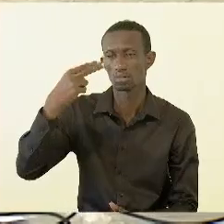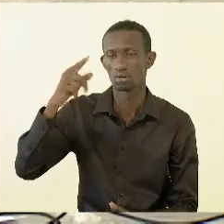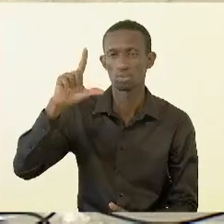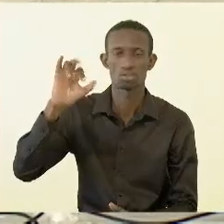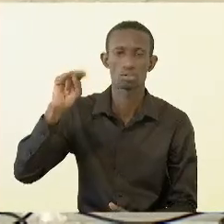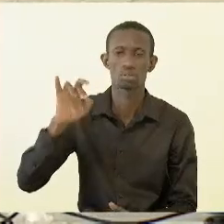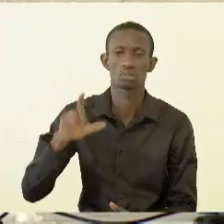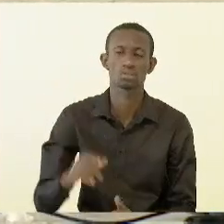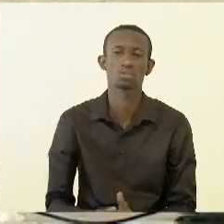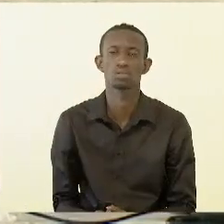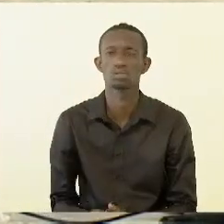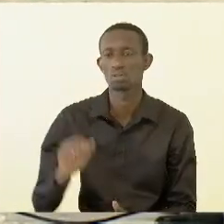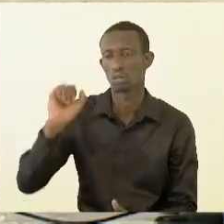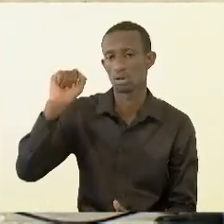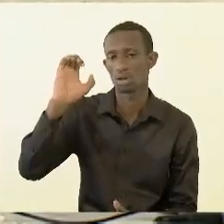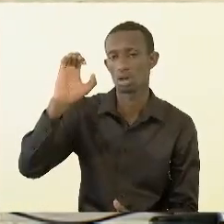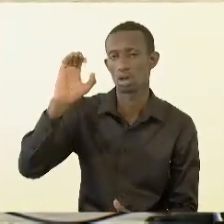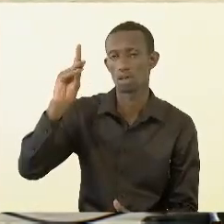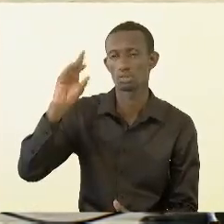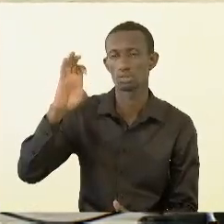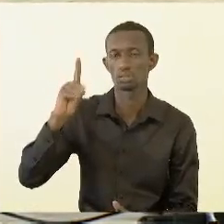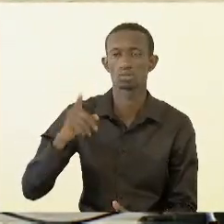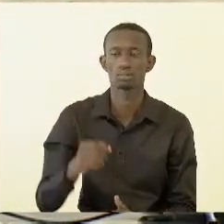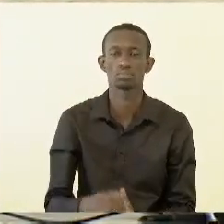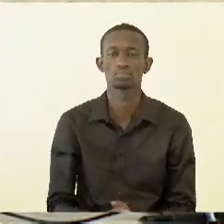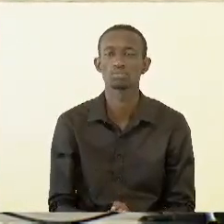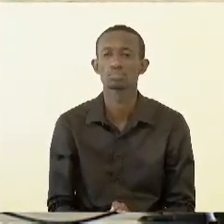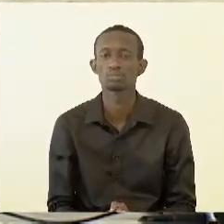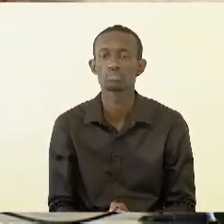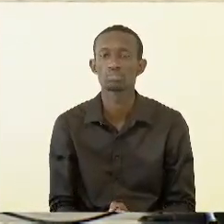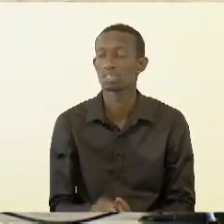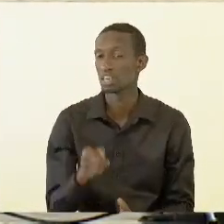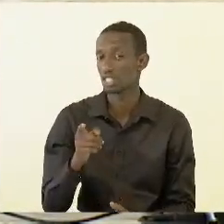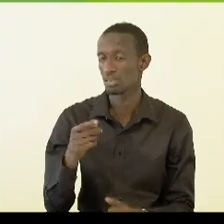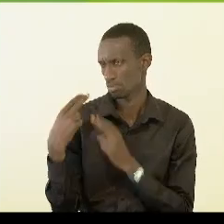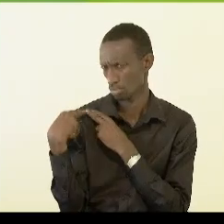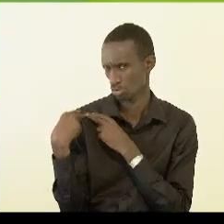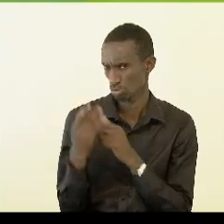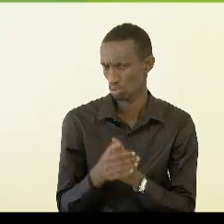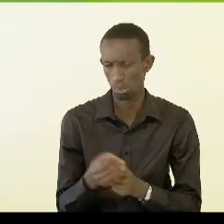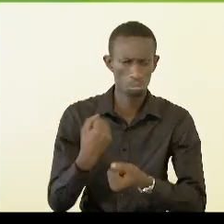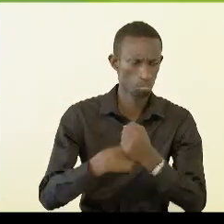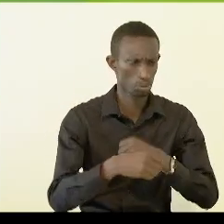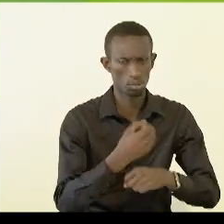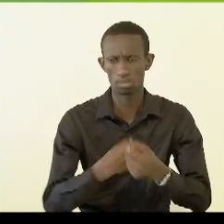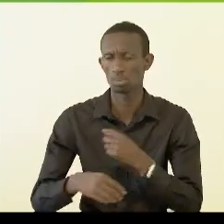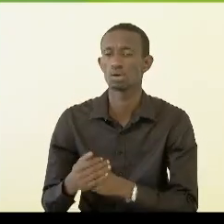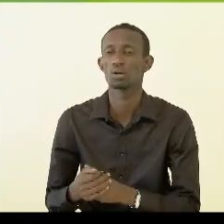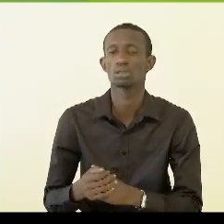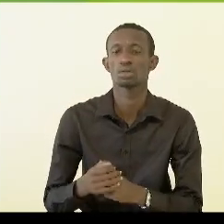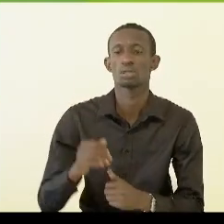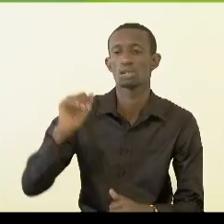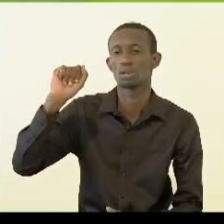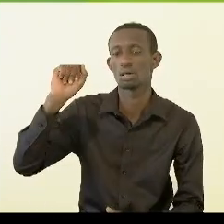Hydrochloric acid, this is found in the stomach. It is responsible for the action of the enzyme, of the